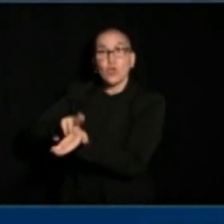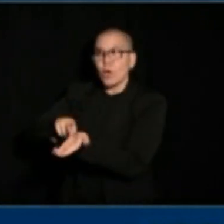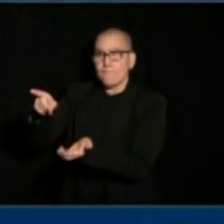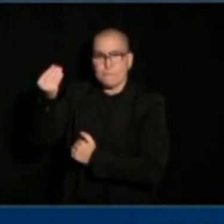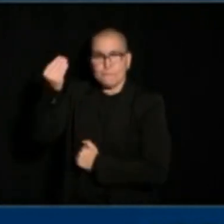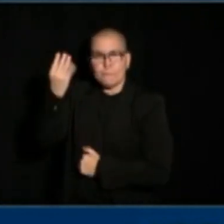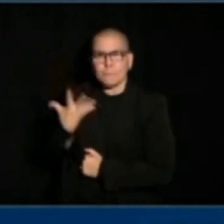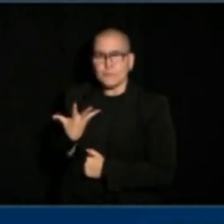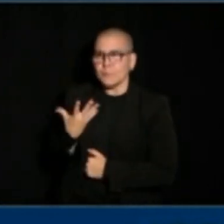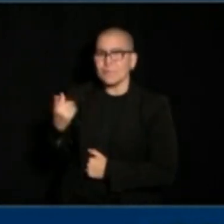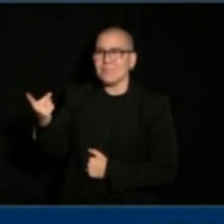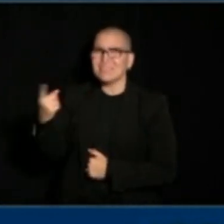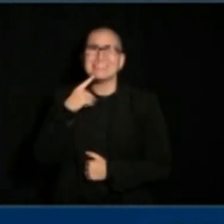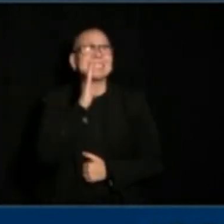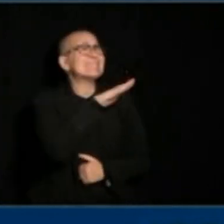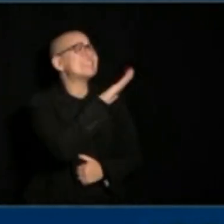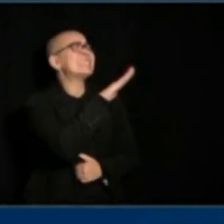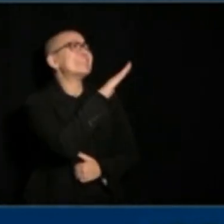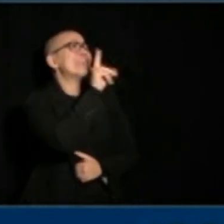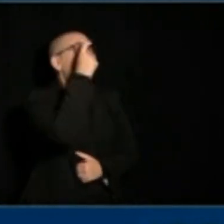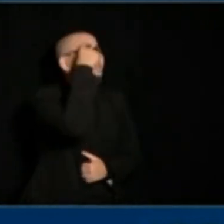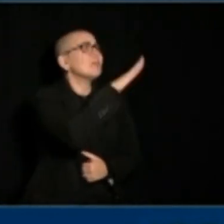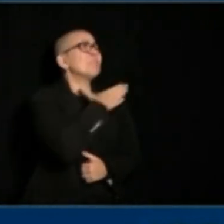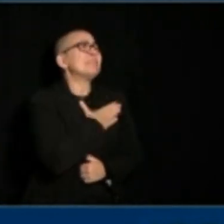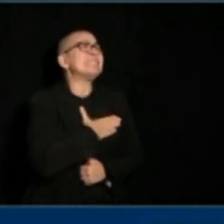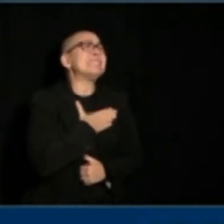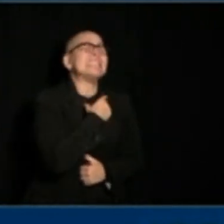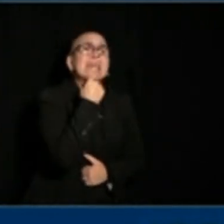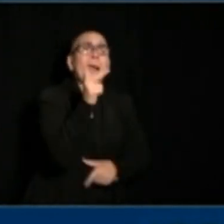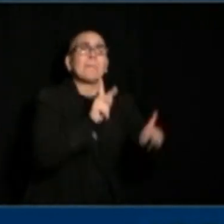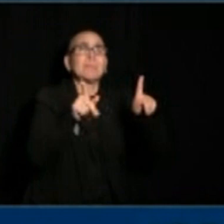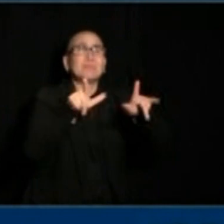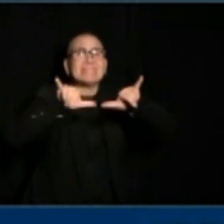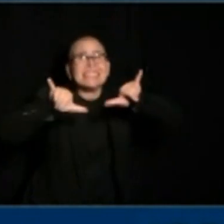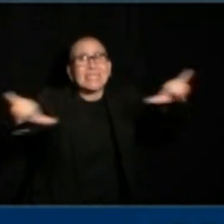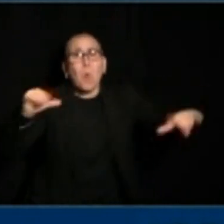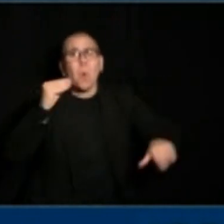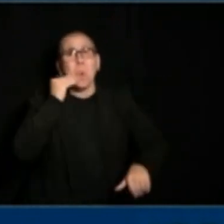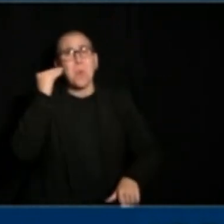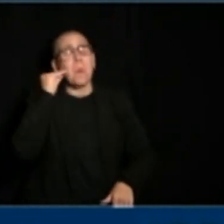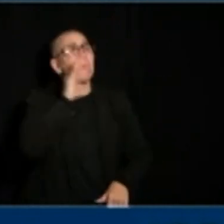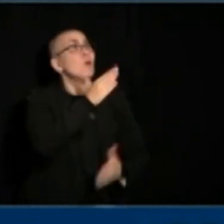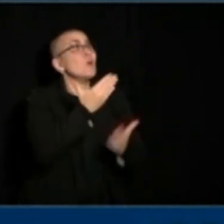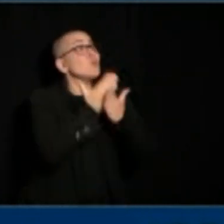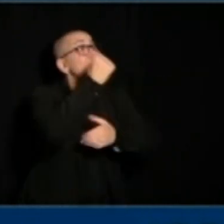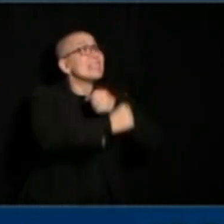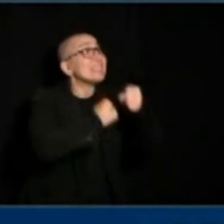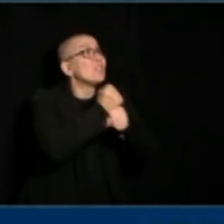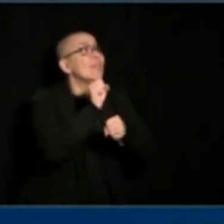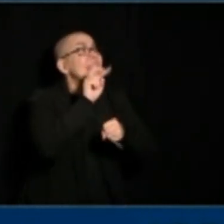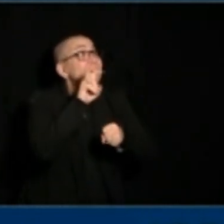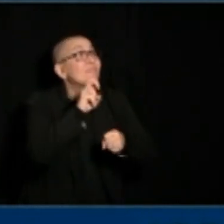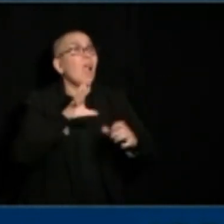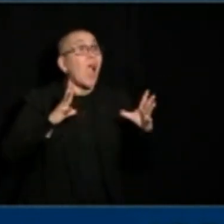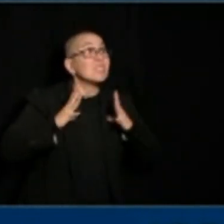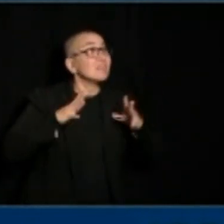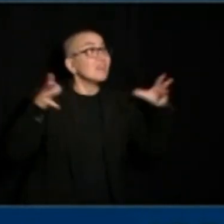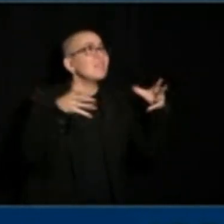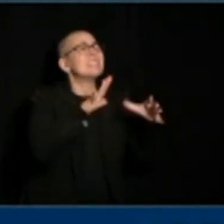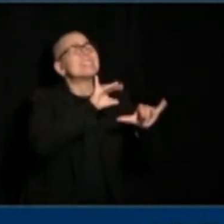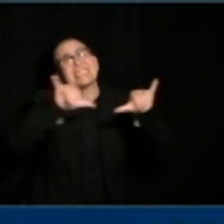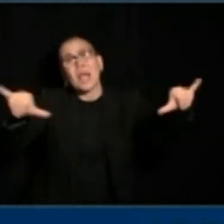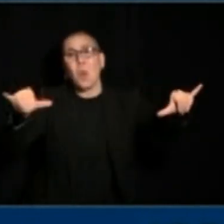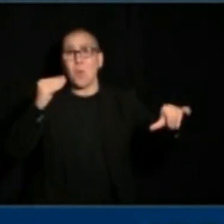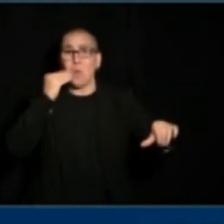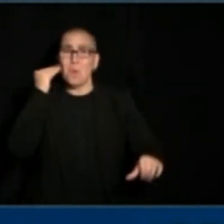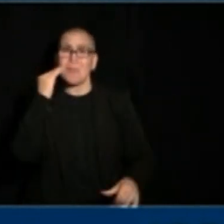please stay home over Thanksgiving so you're not celebrating New Year's with me in the emergency room. And I was up in Moorhead with a firefighter and said, you know,